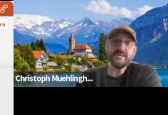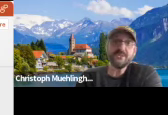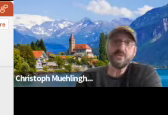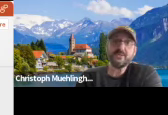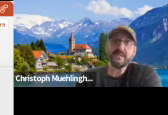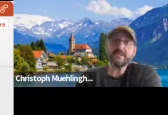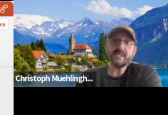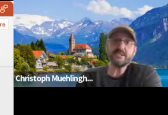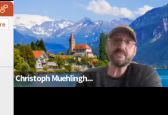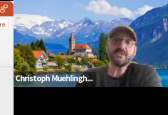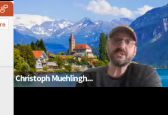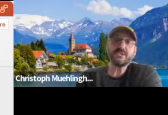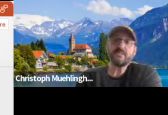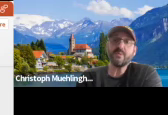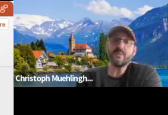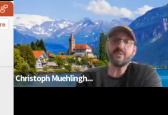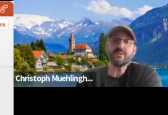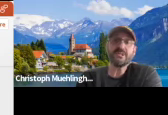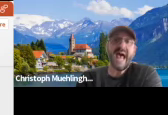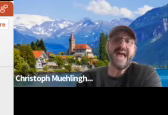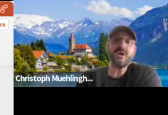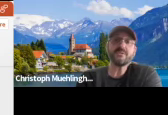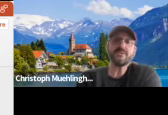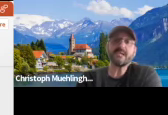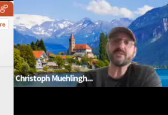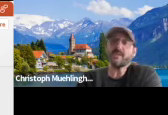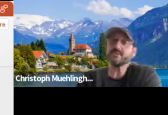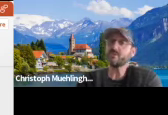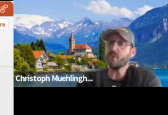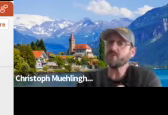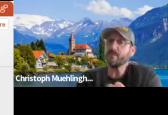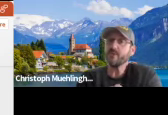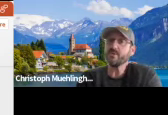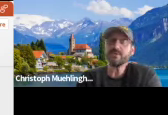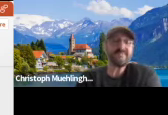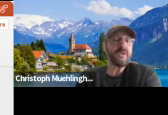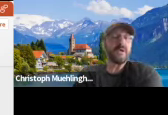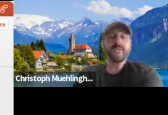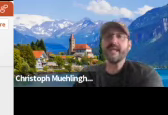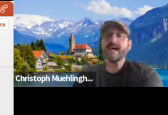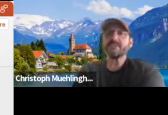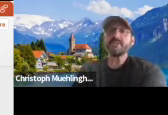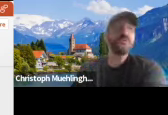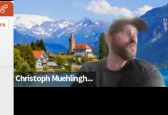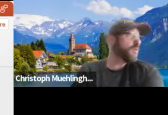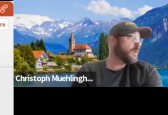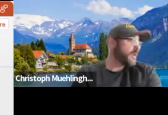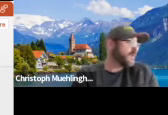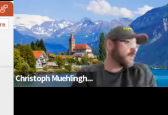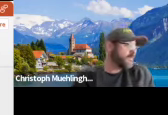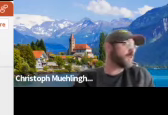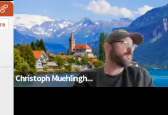we get rid of salt electrolytes, which is important because the ions, the electrolytes are charged molecules. They actually